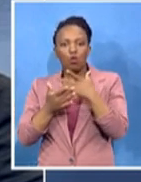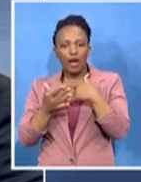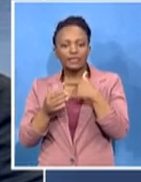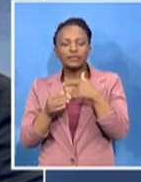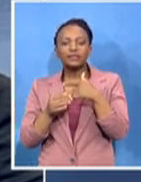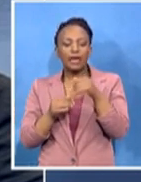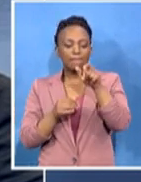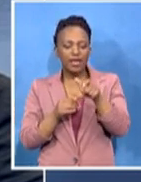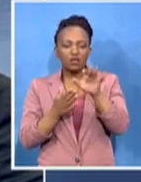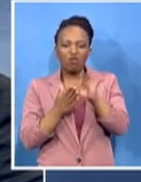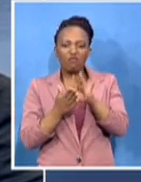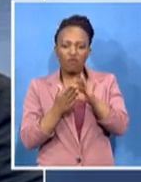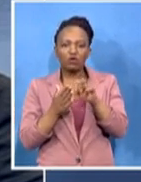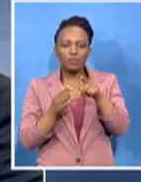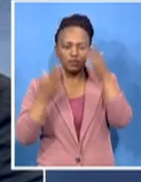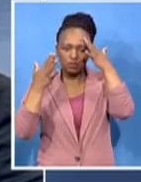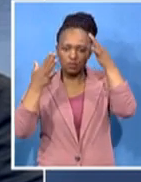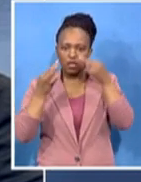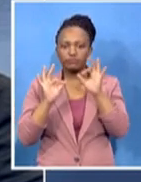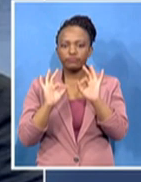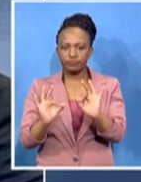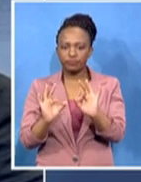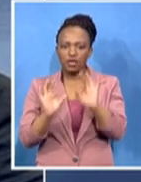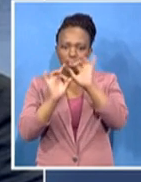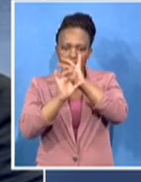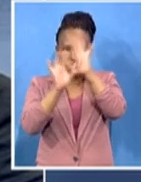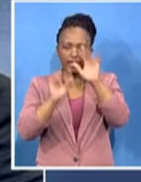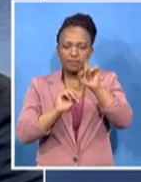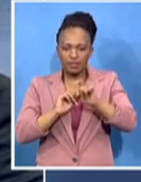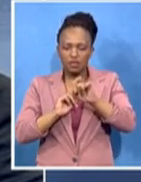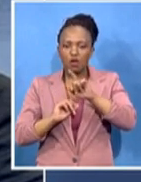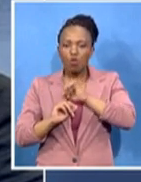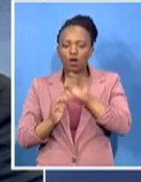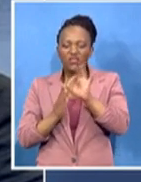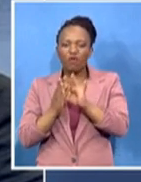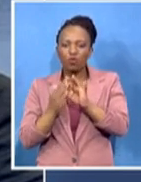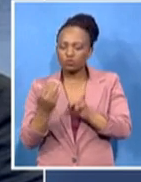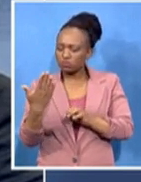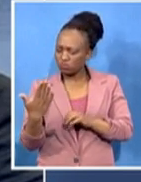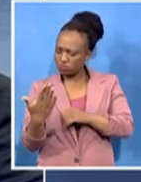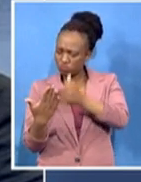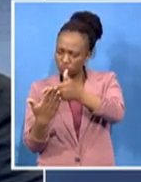station, if a voter is confronted with a choice among 48 parties, the logos cannot be that